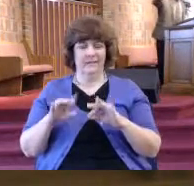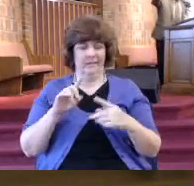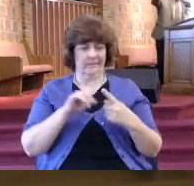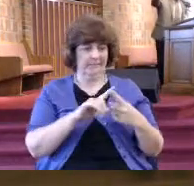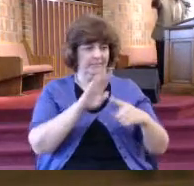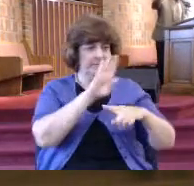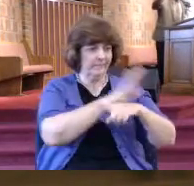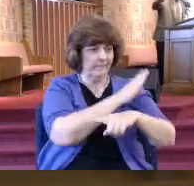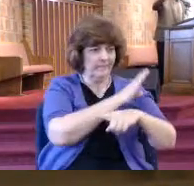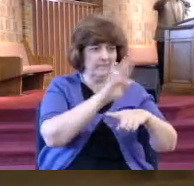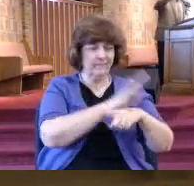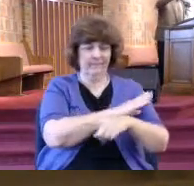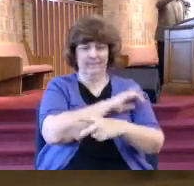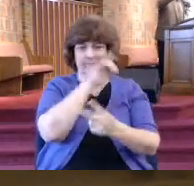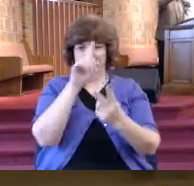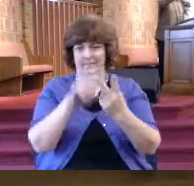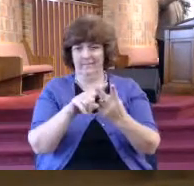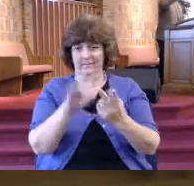of schools,